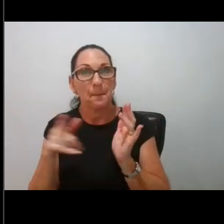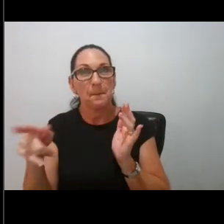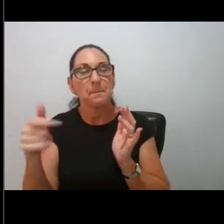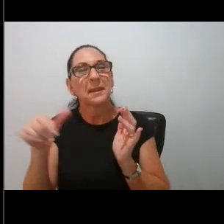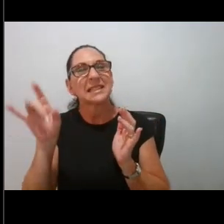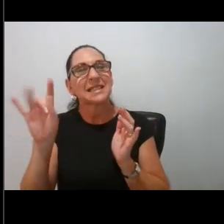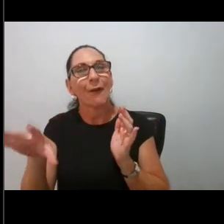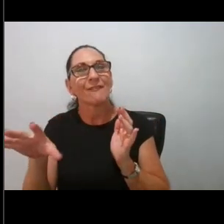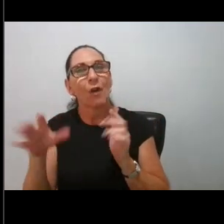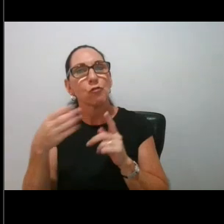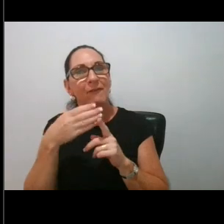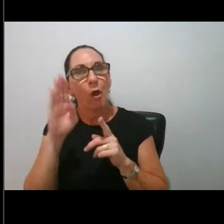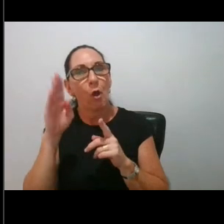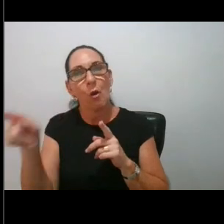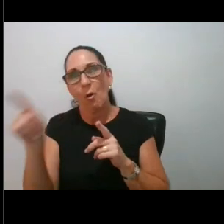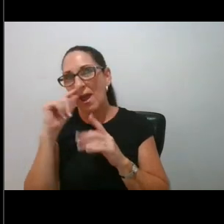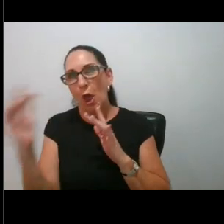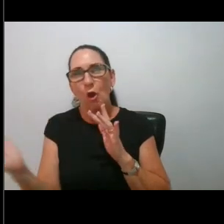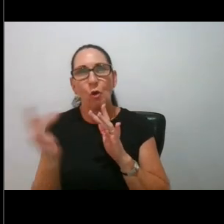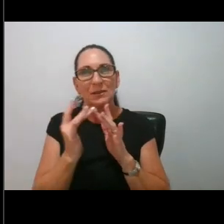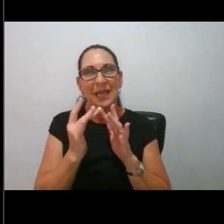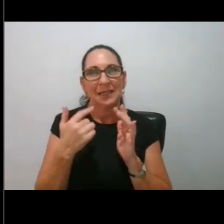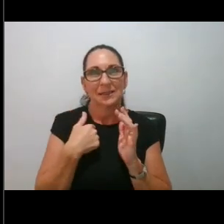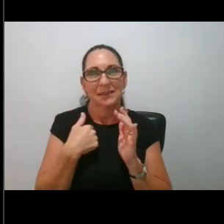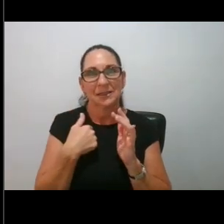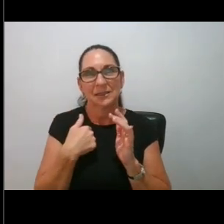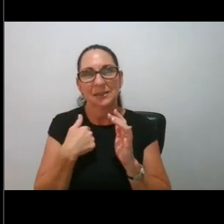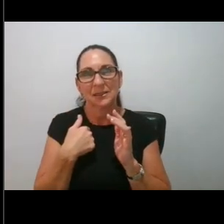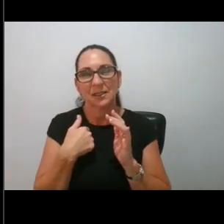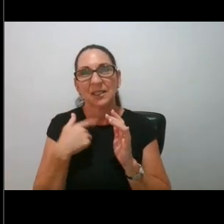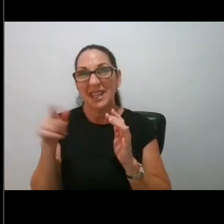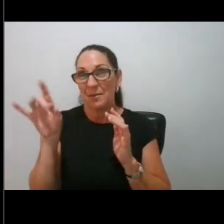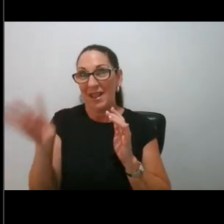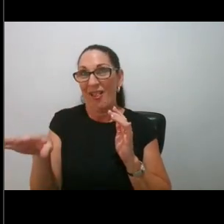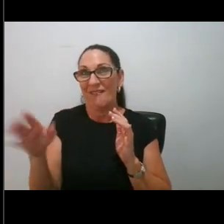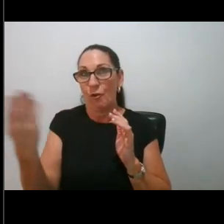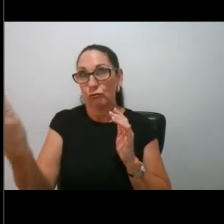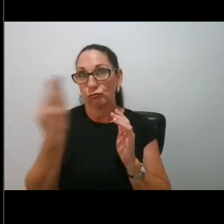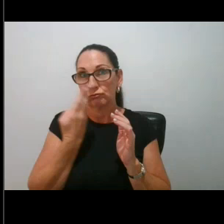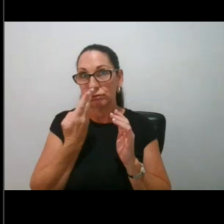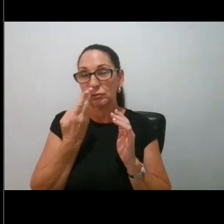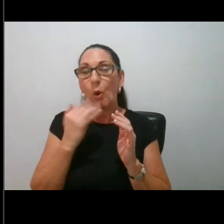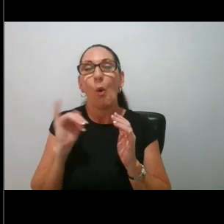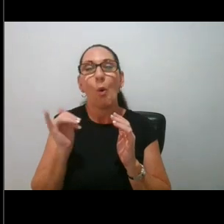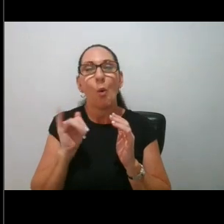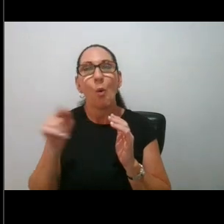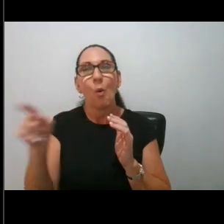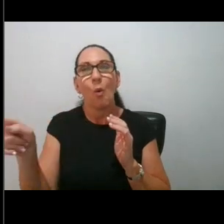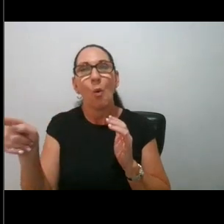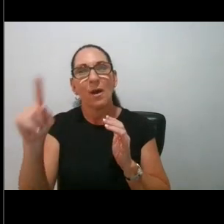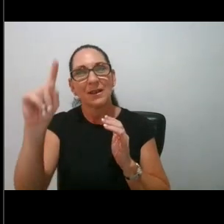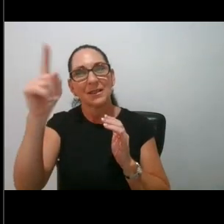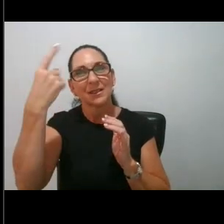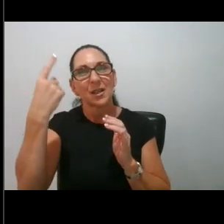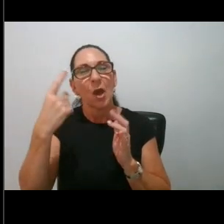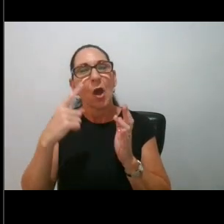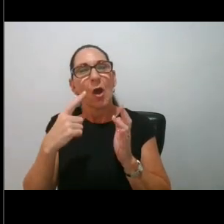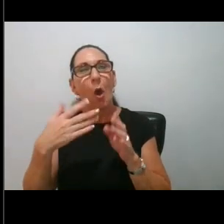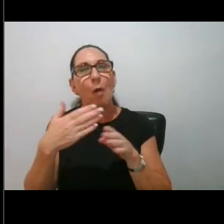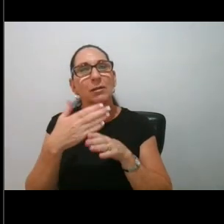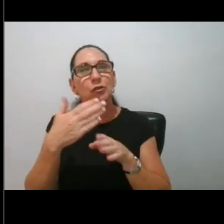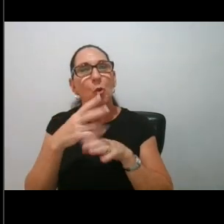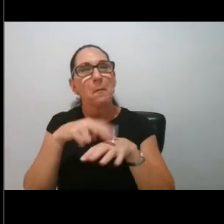is by contacting our service either directly themselves or by asking either an operational police officer